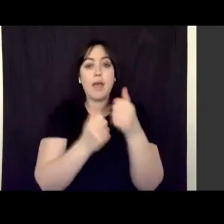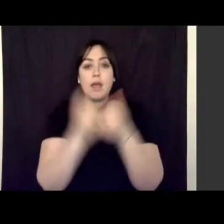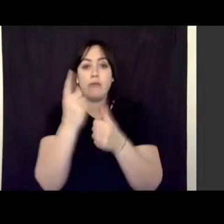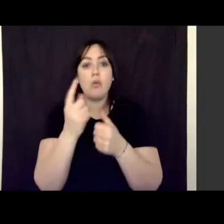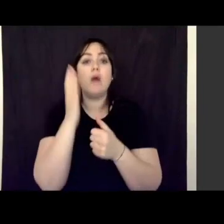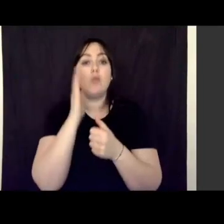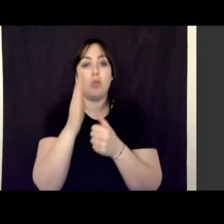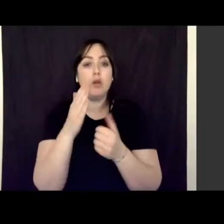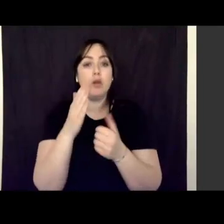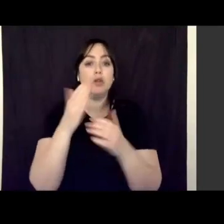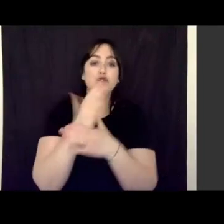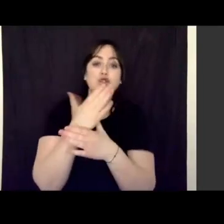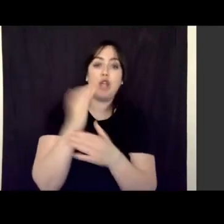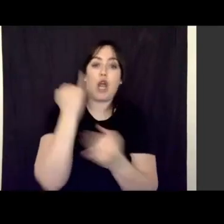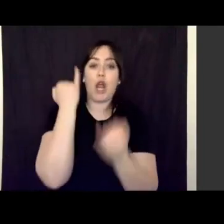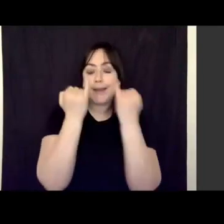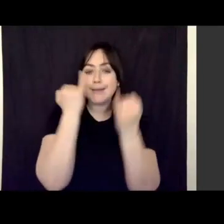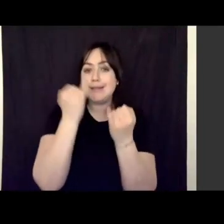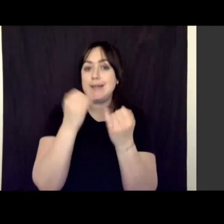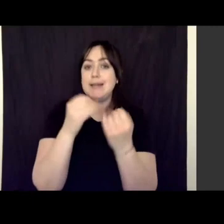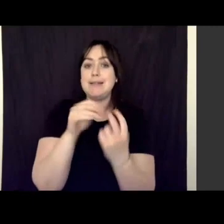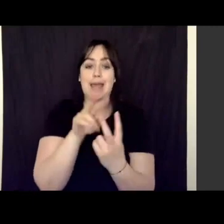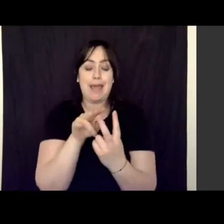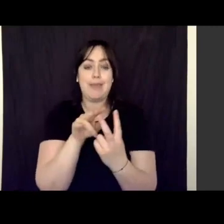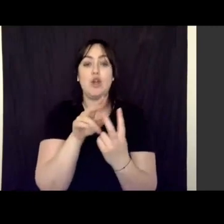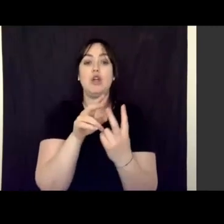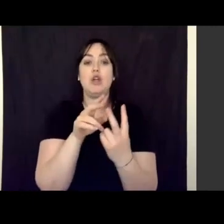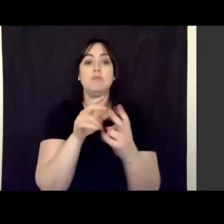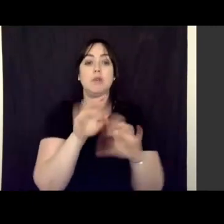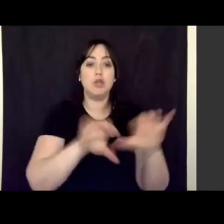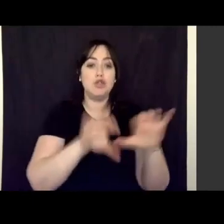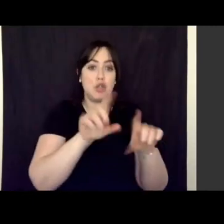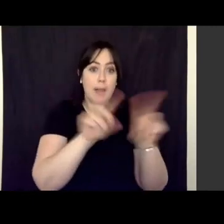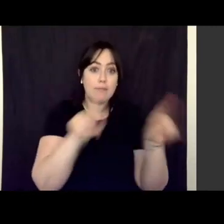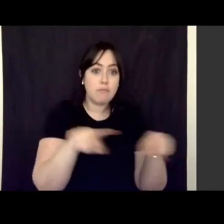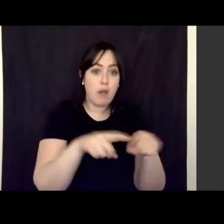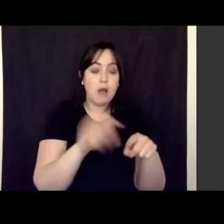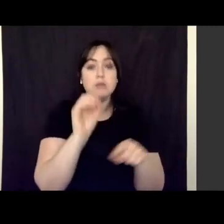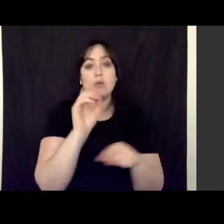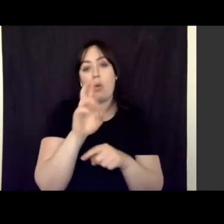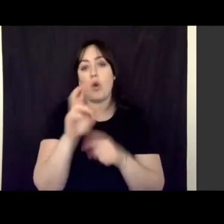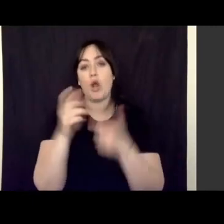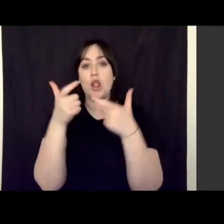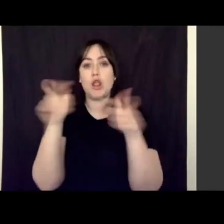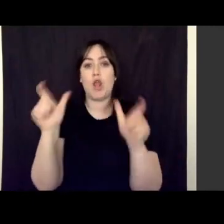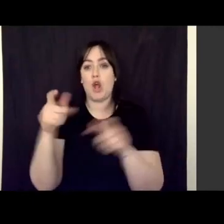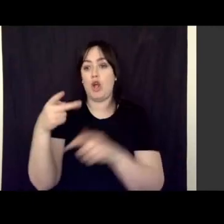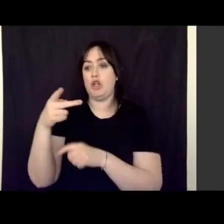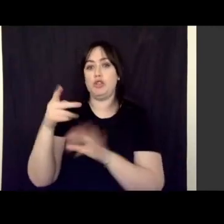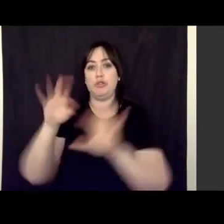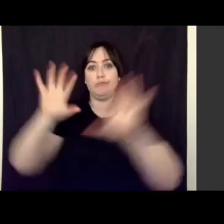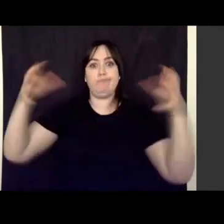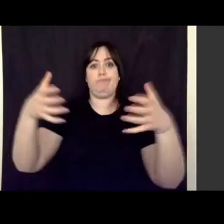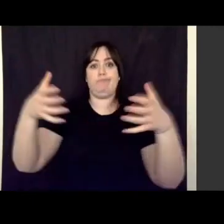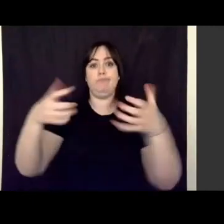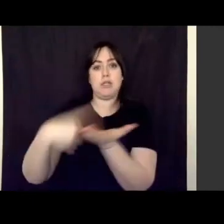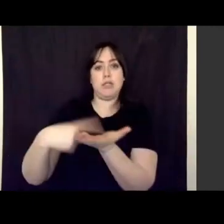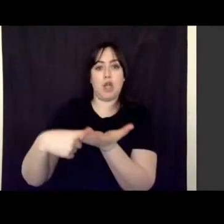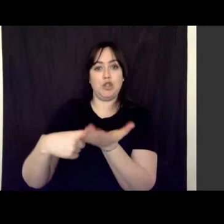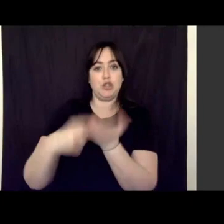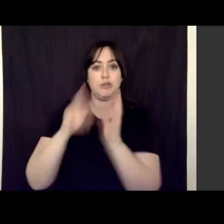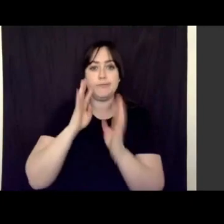large plenary discussion. Based on your inputs, we will be working on that decision tree to add